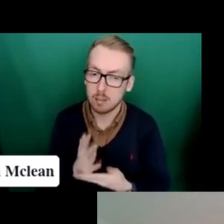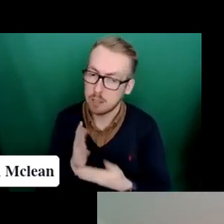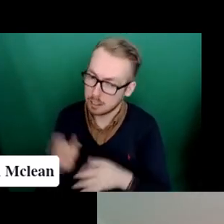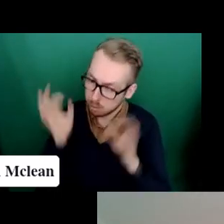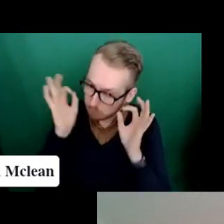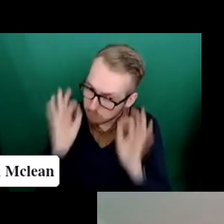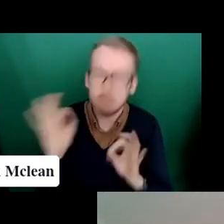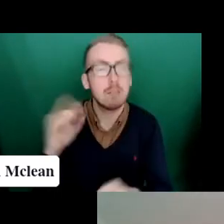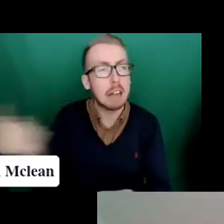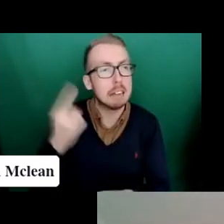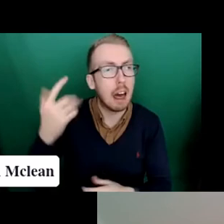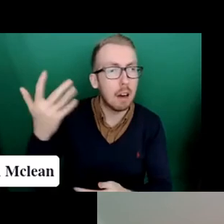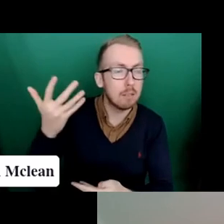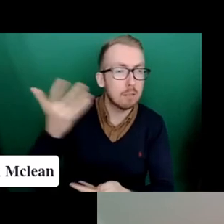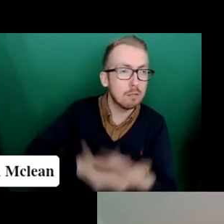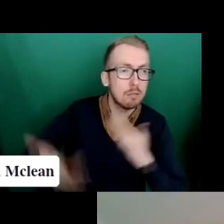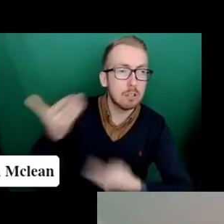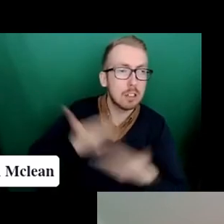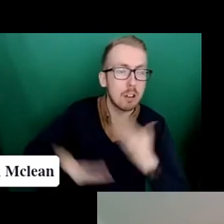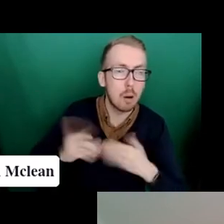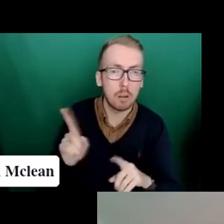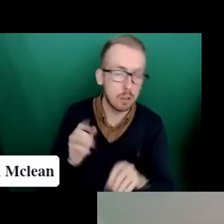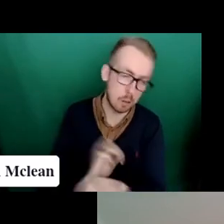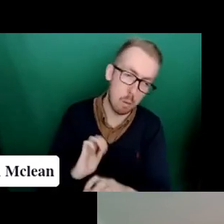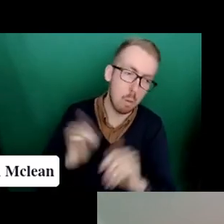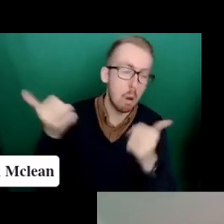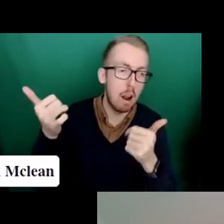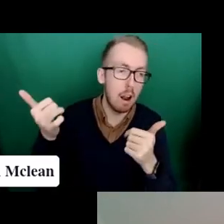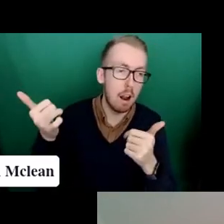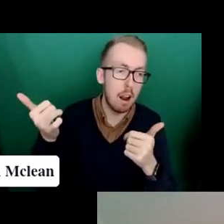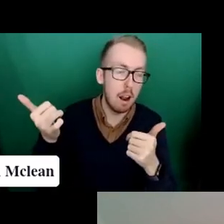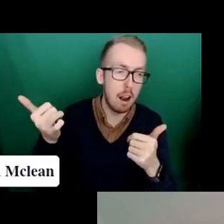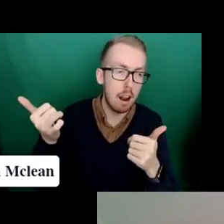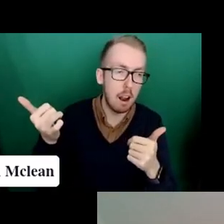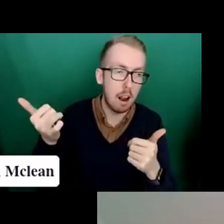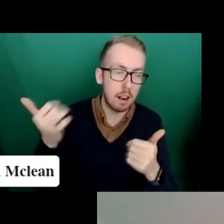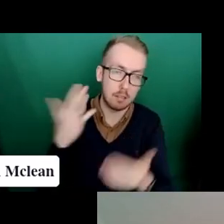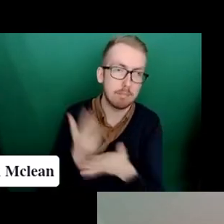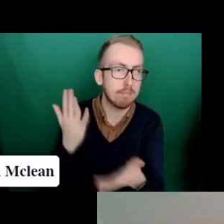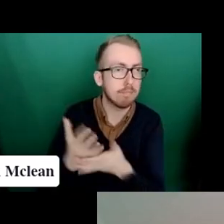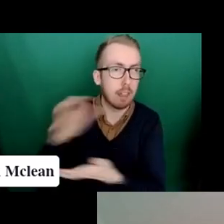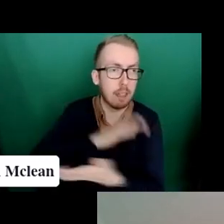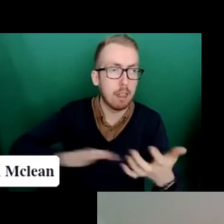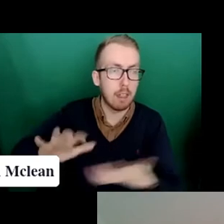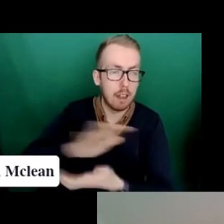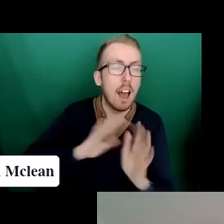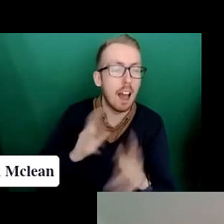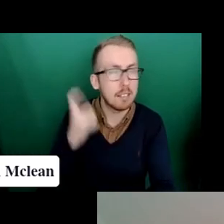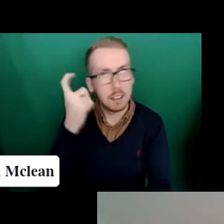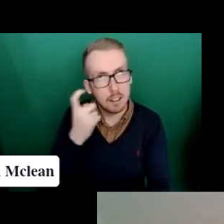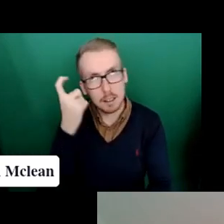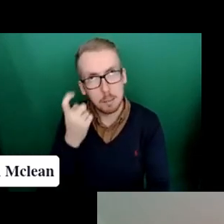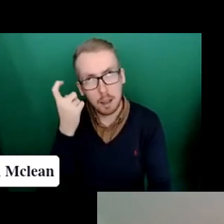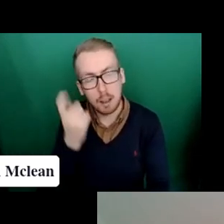you've described, you know, what is an, if it's done well, it's, you know, it's quite complicated, and you have to really think it through. And